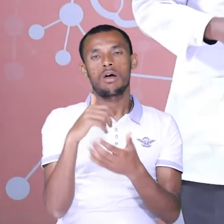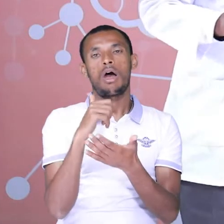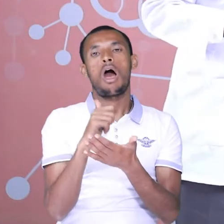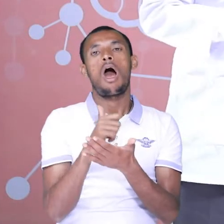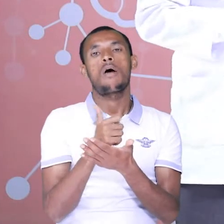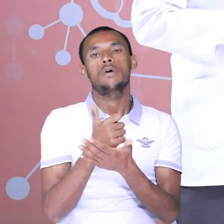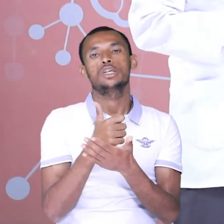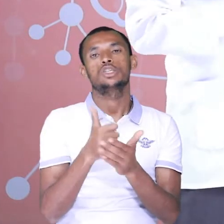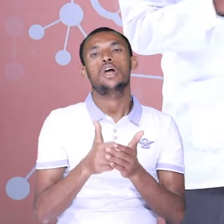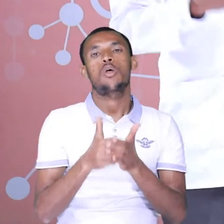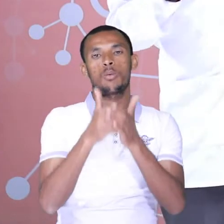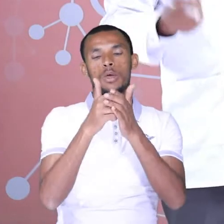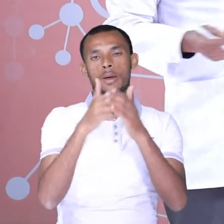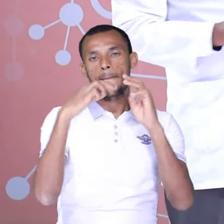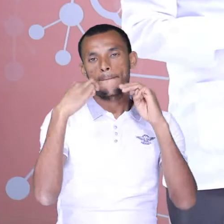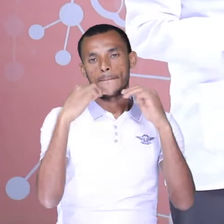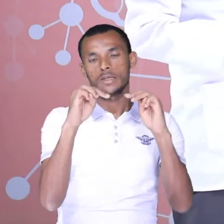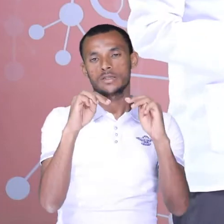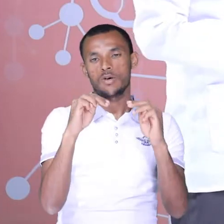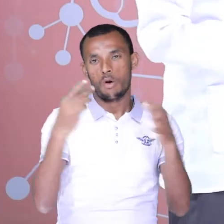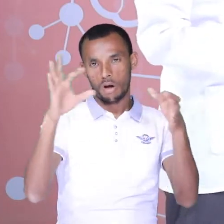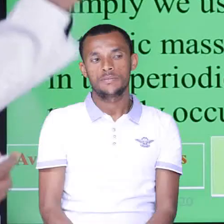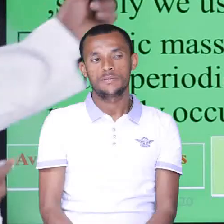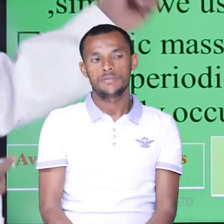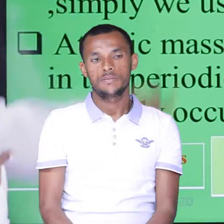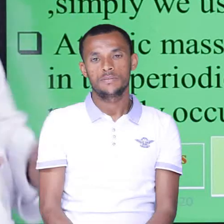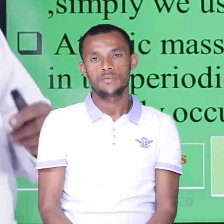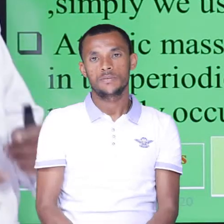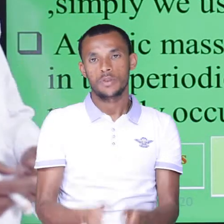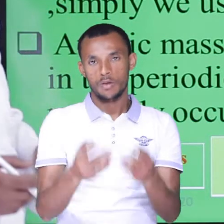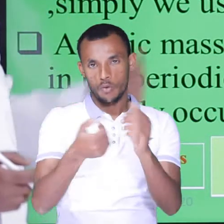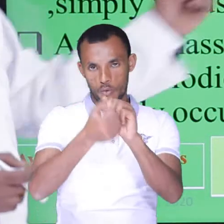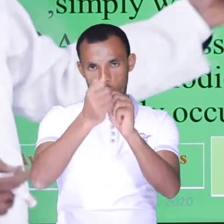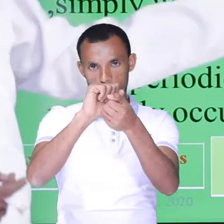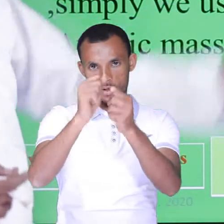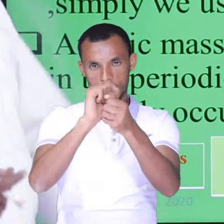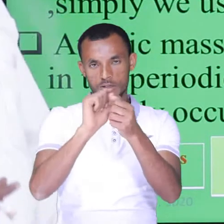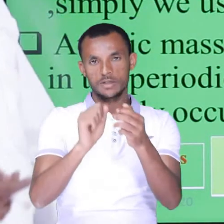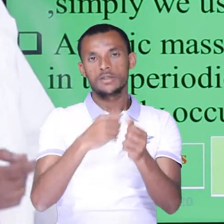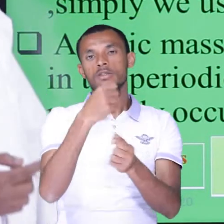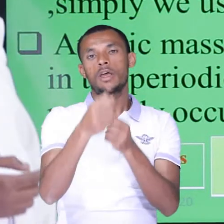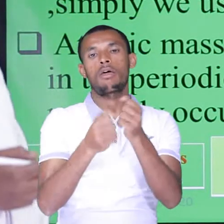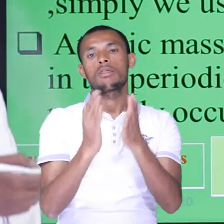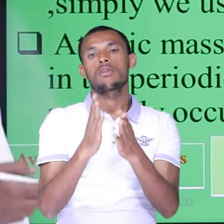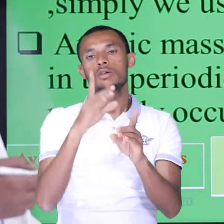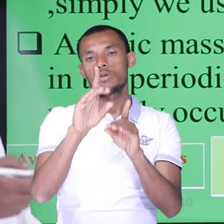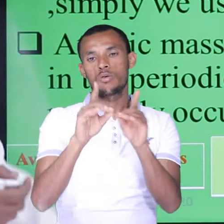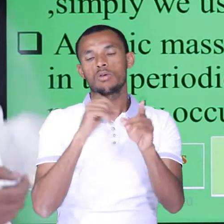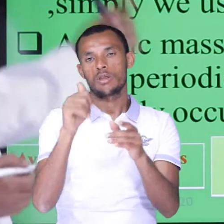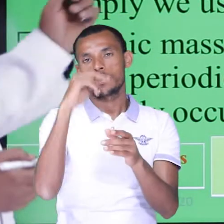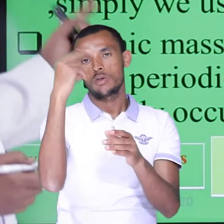average atomic mass, or what you call the relative atomic mass. Conventionally, scientists do not assign